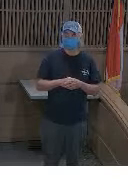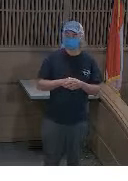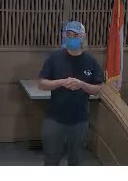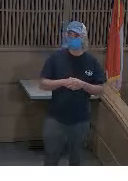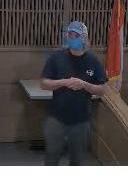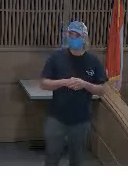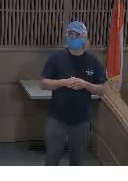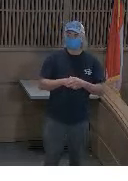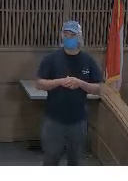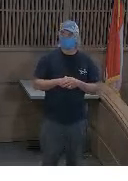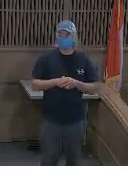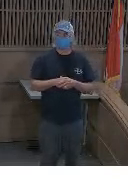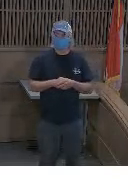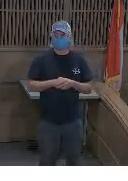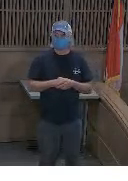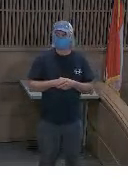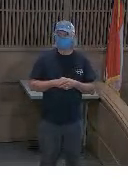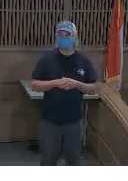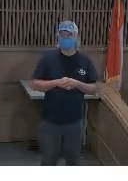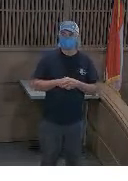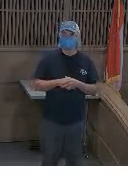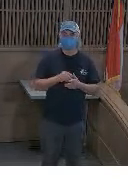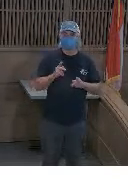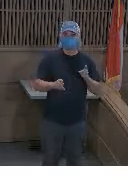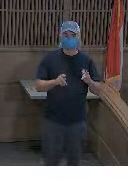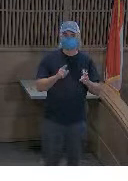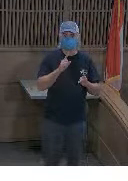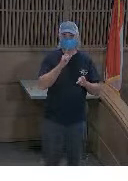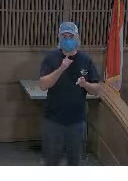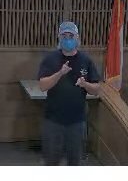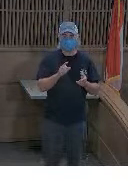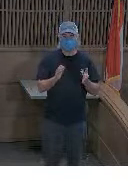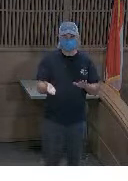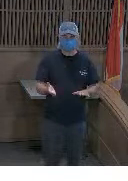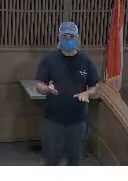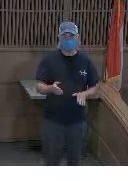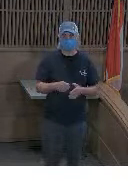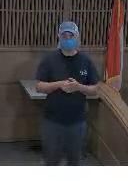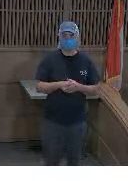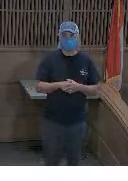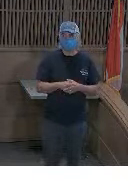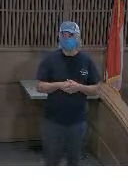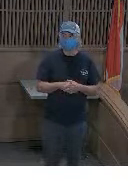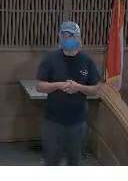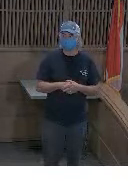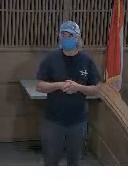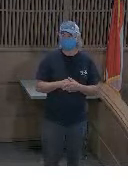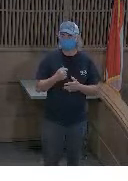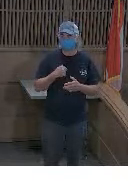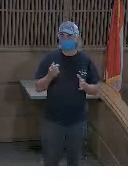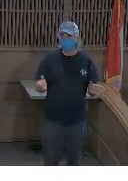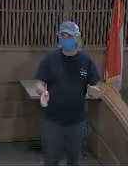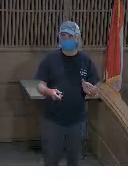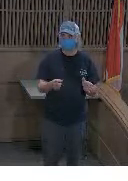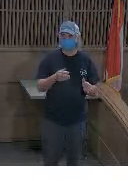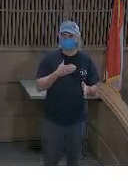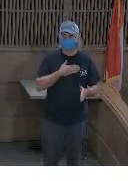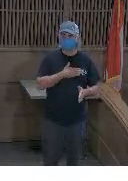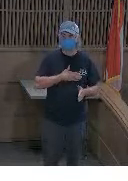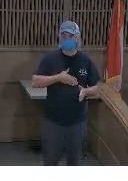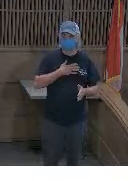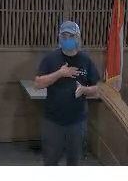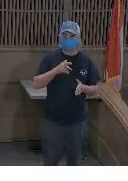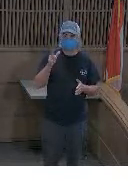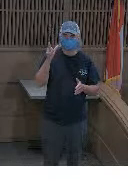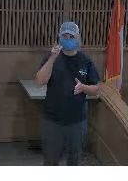So people are dying. I want to encourage you to please listen to what's been